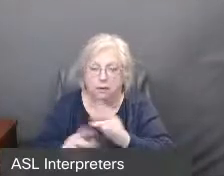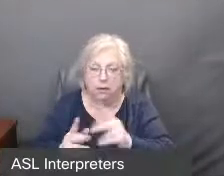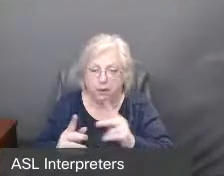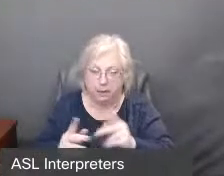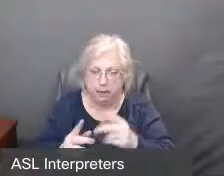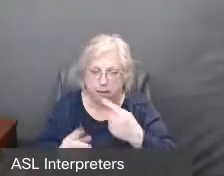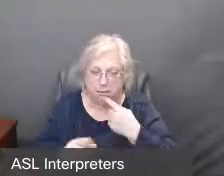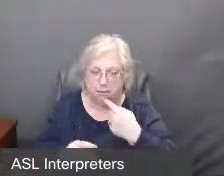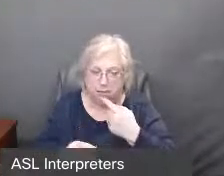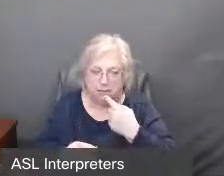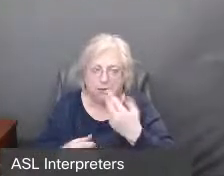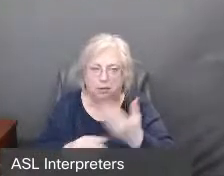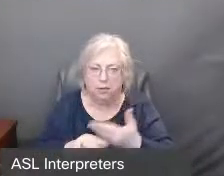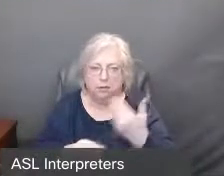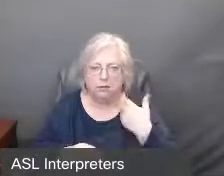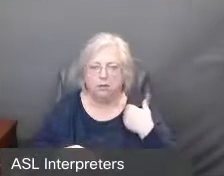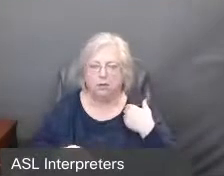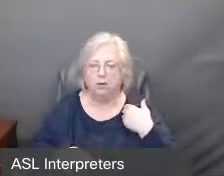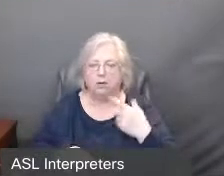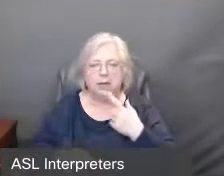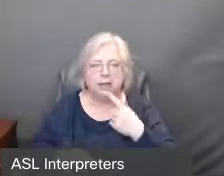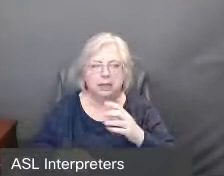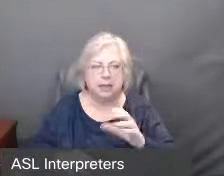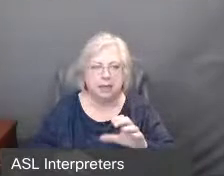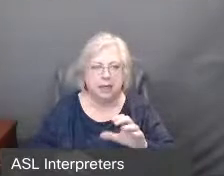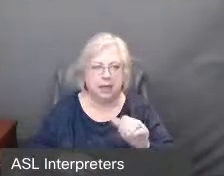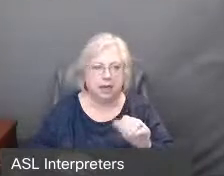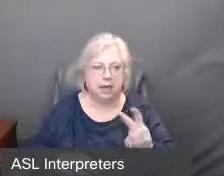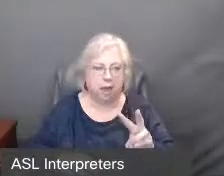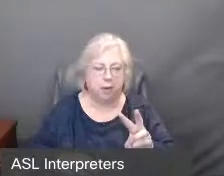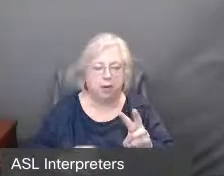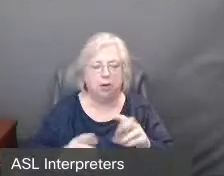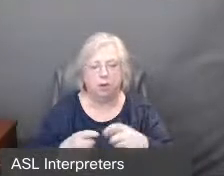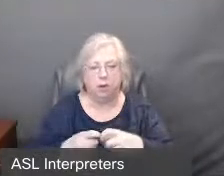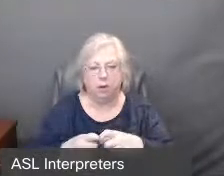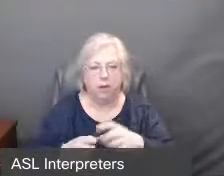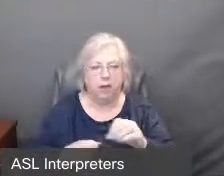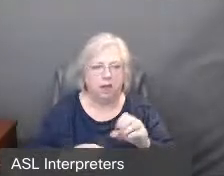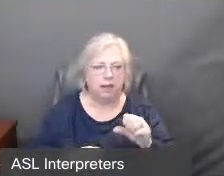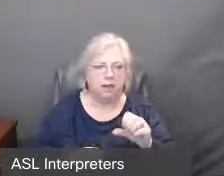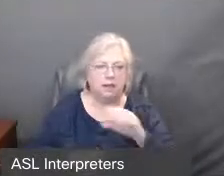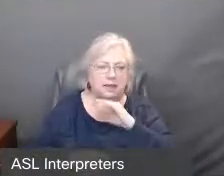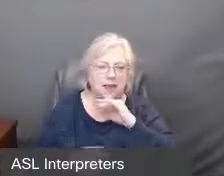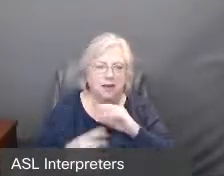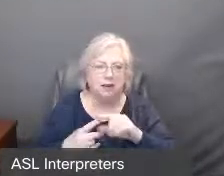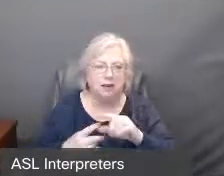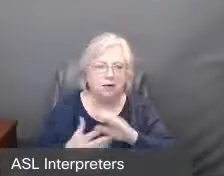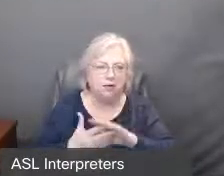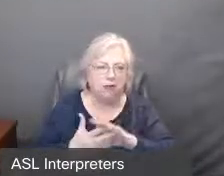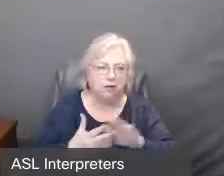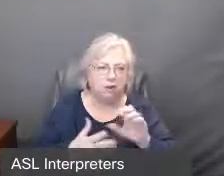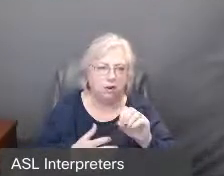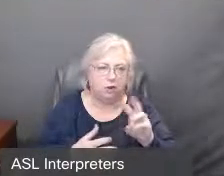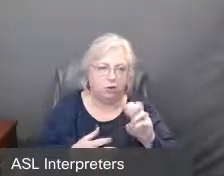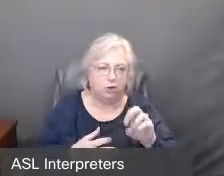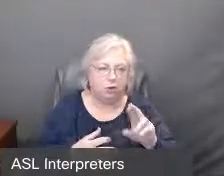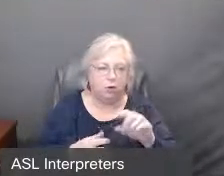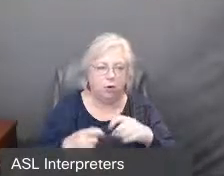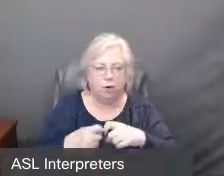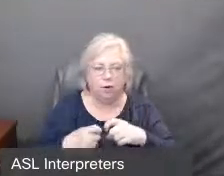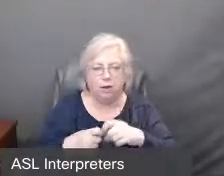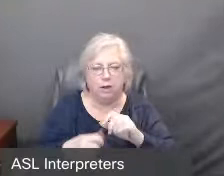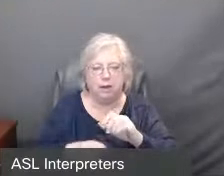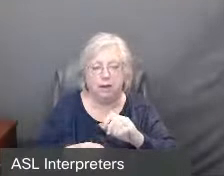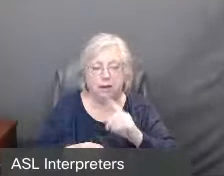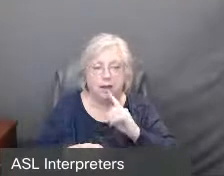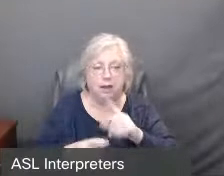previously. There's CAW utilities and also sanitary sewer utilities that, based upon the amount of fill